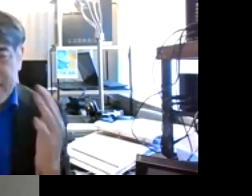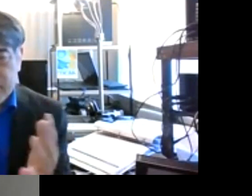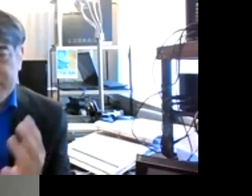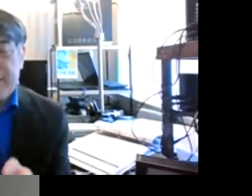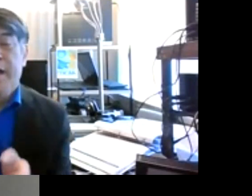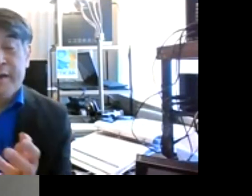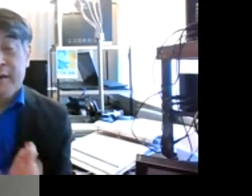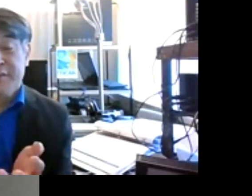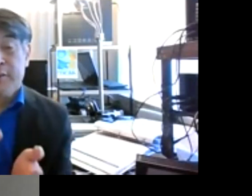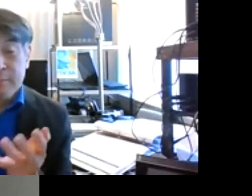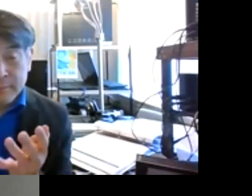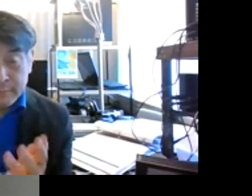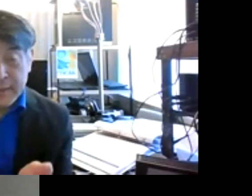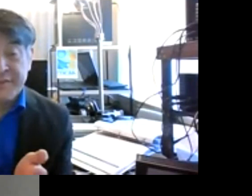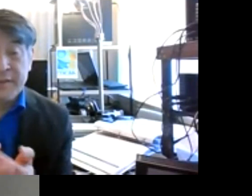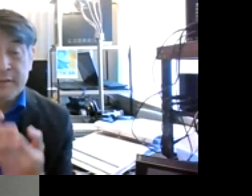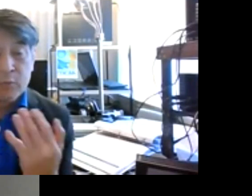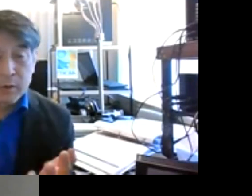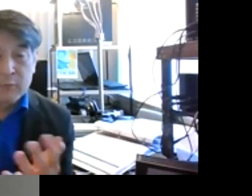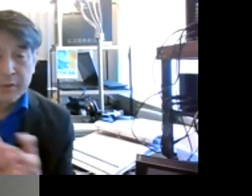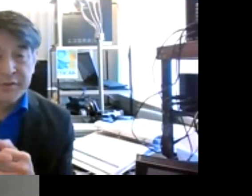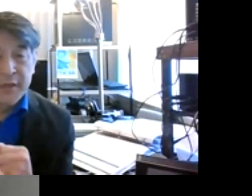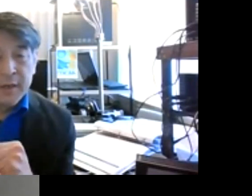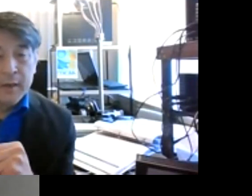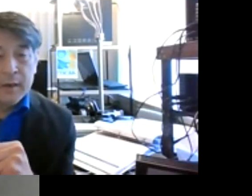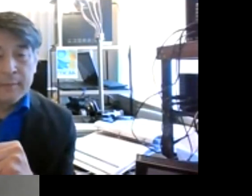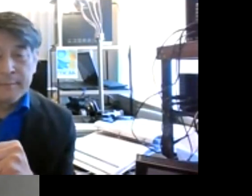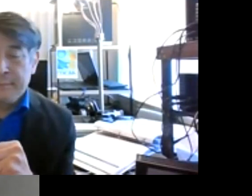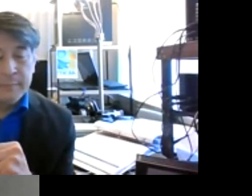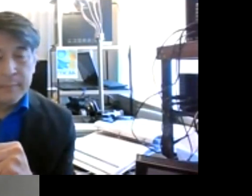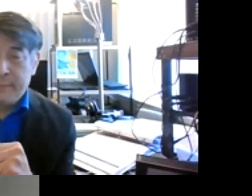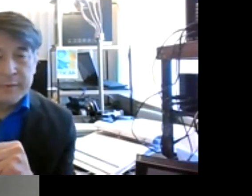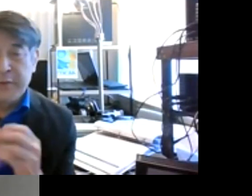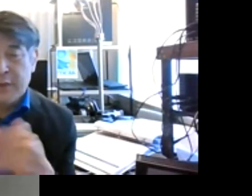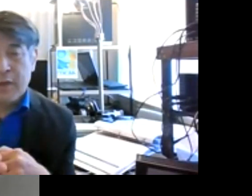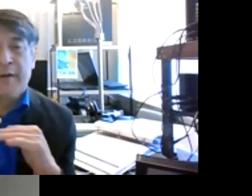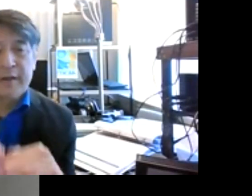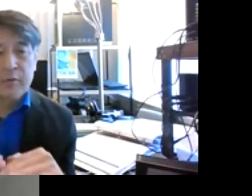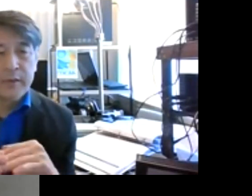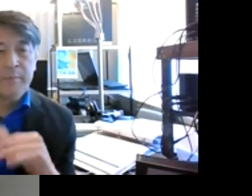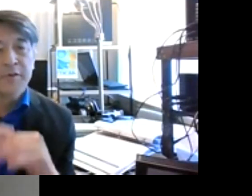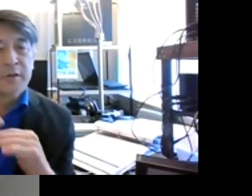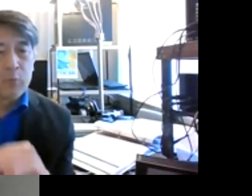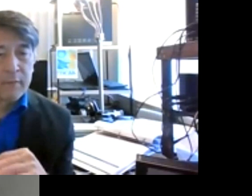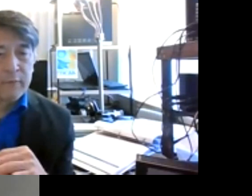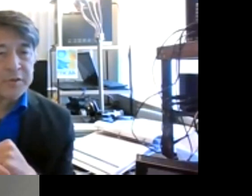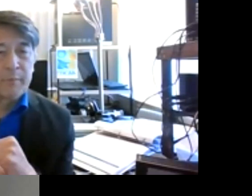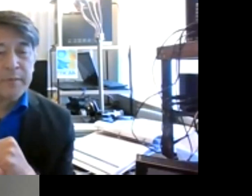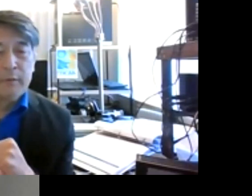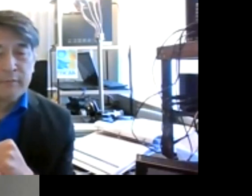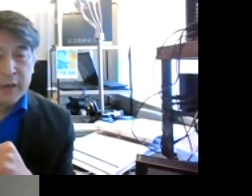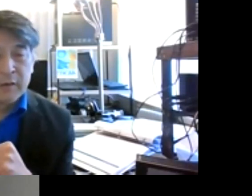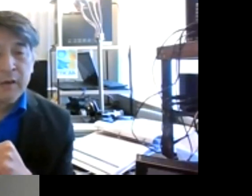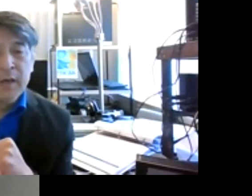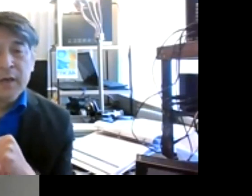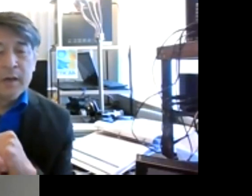look at everything. And also, lastly, the workforce. Because we talk about equity, most of the workforce are